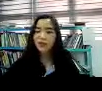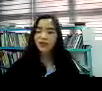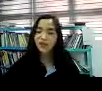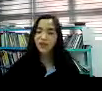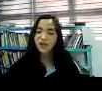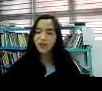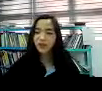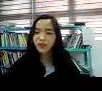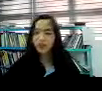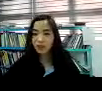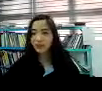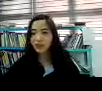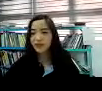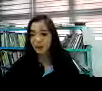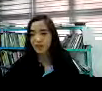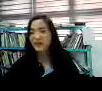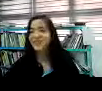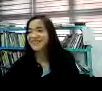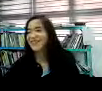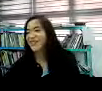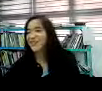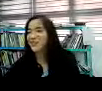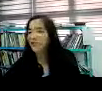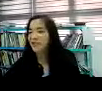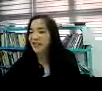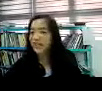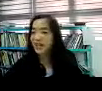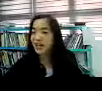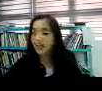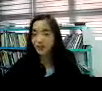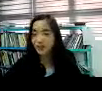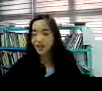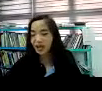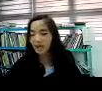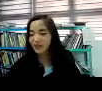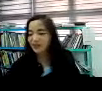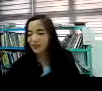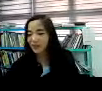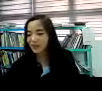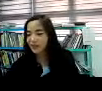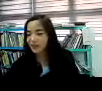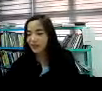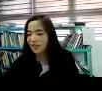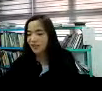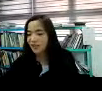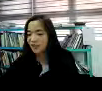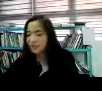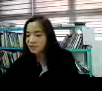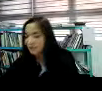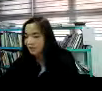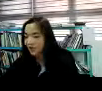sabihin nun, you will need to pay for something. Ayan po. And gagawa po kayo ng account. Po.